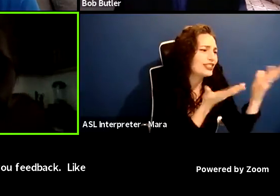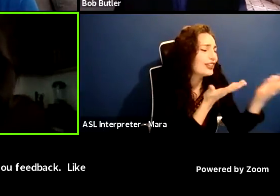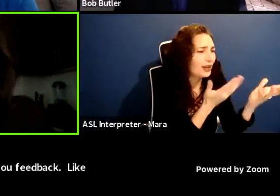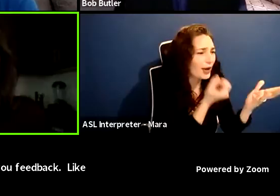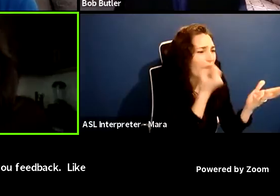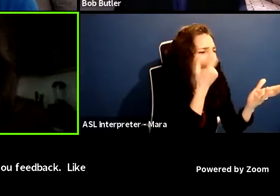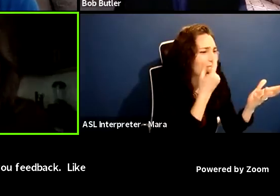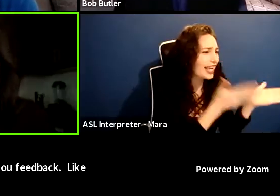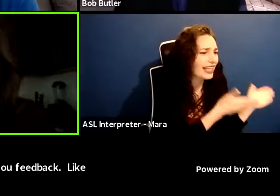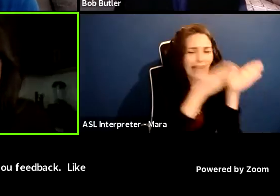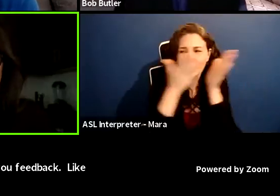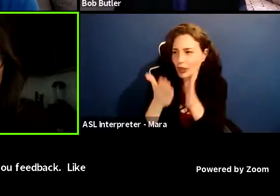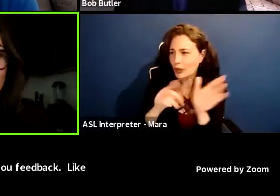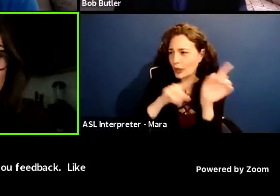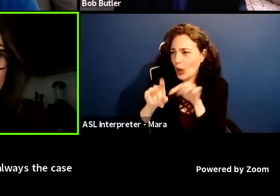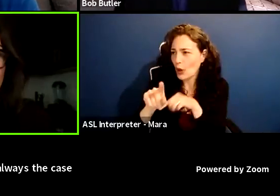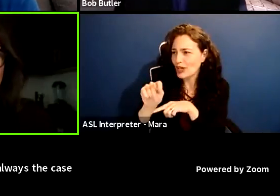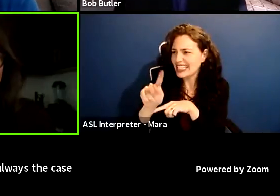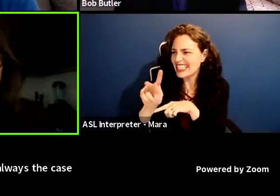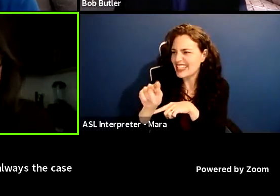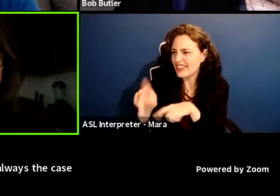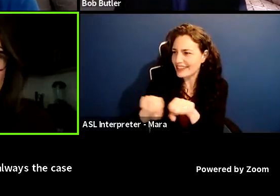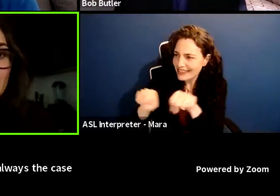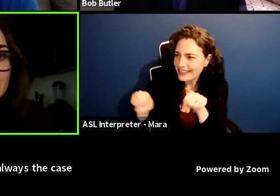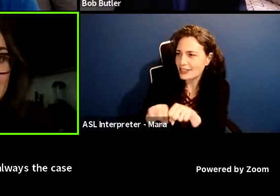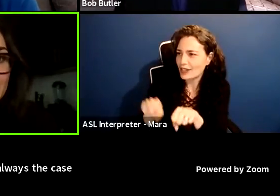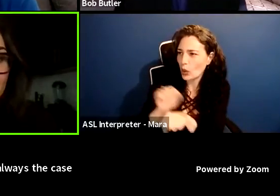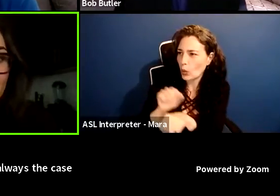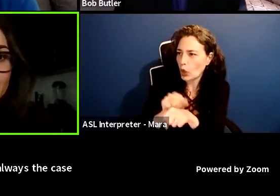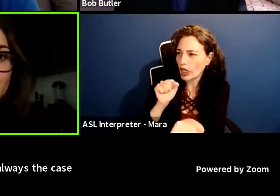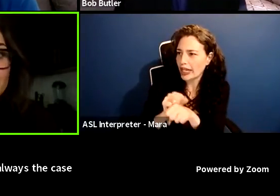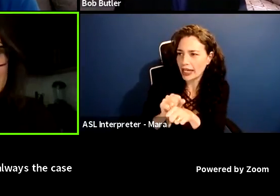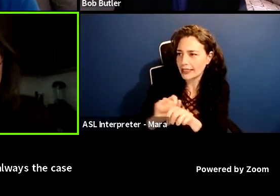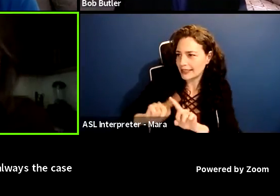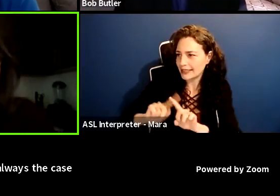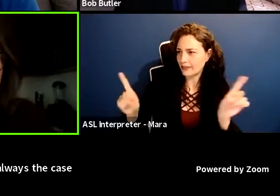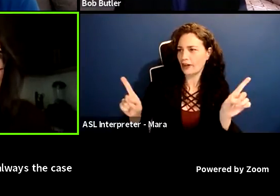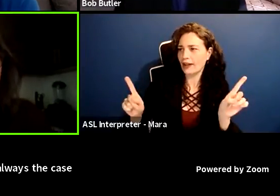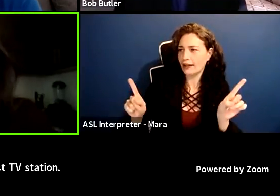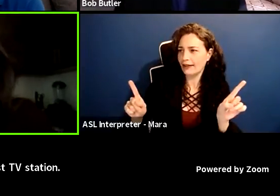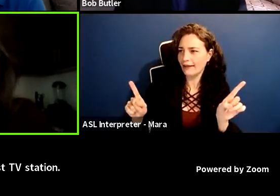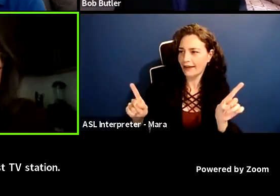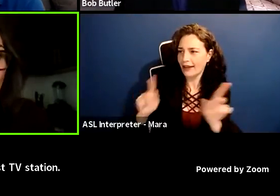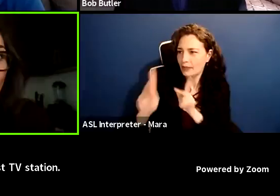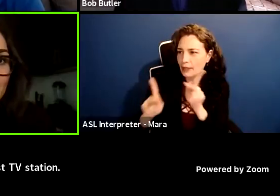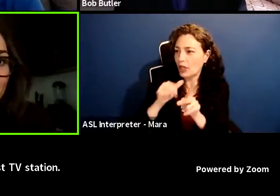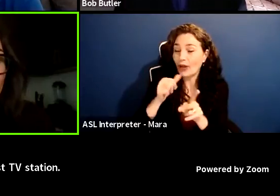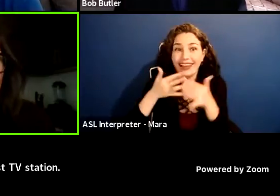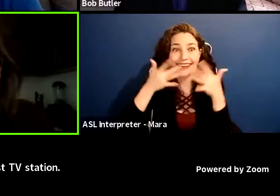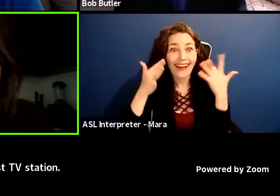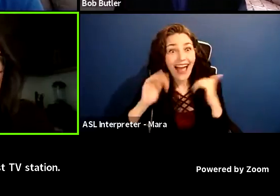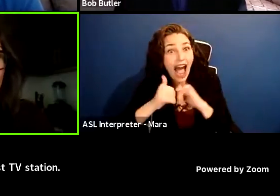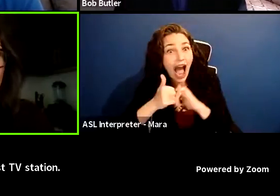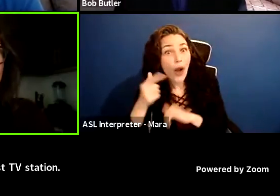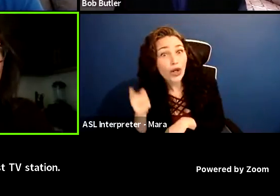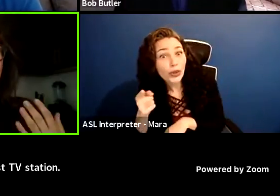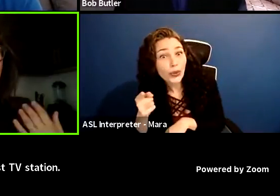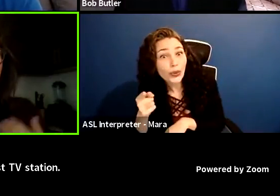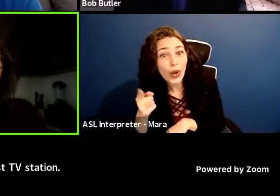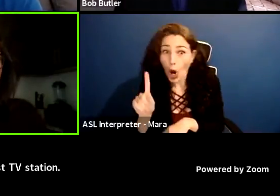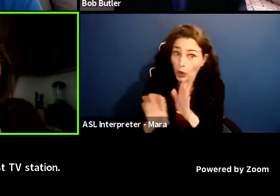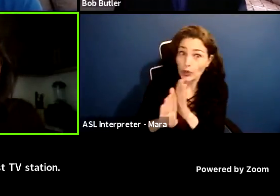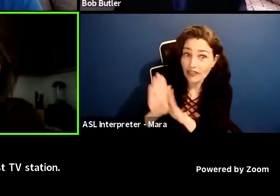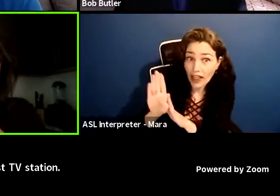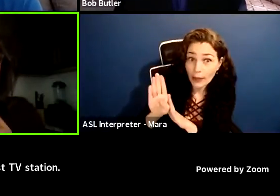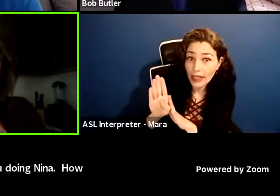first, TV station. People aren't, how are you doing, Nina? Like, how do you feel like you're developing and growing? Let me look at your stuff. You have